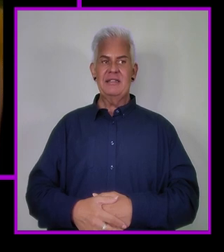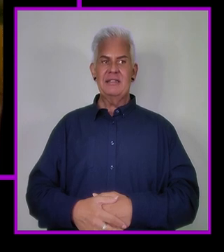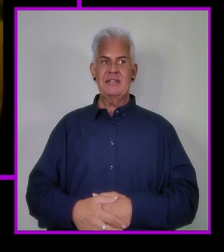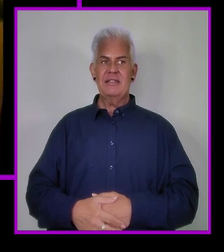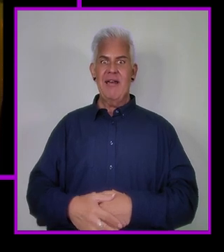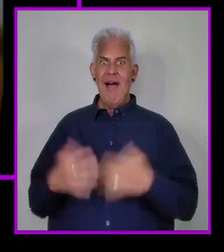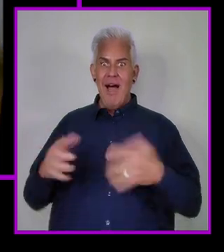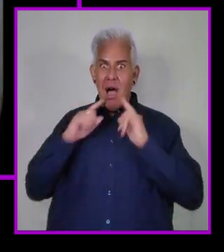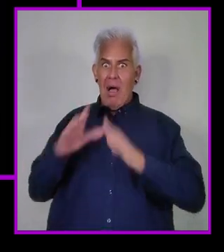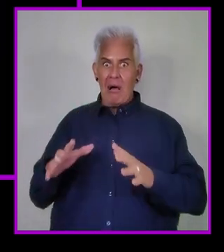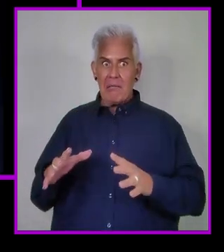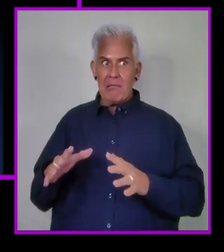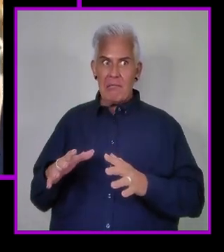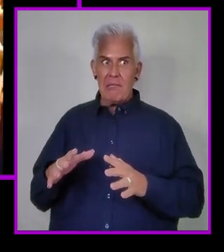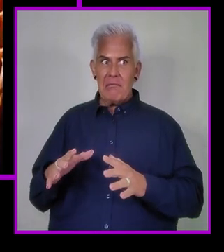Oh, wonderful.